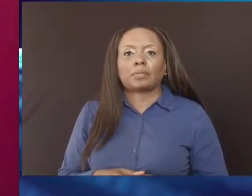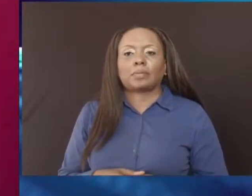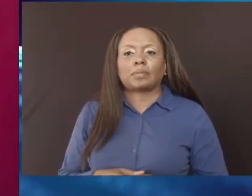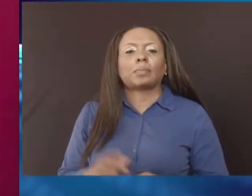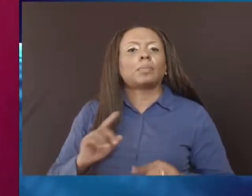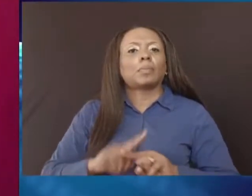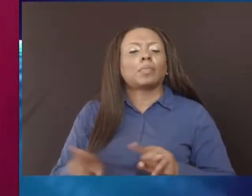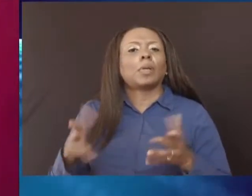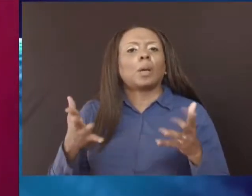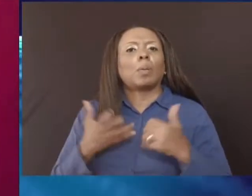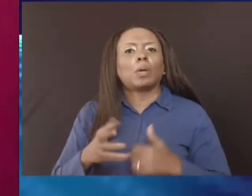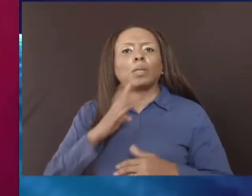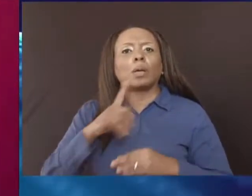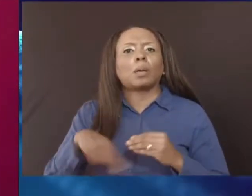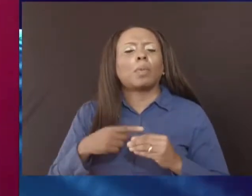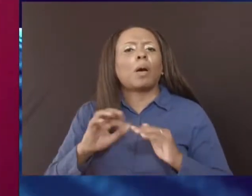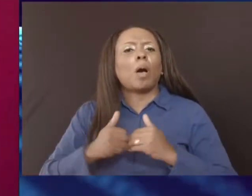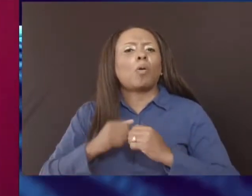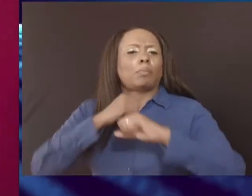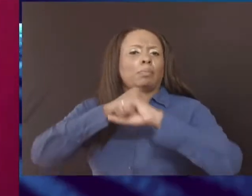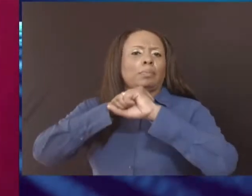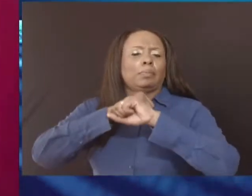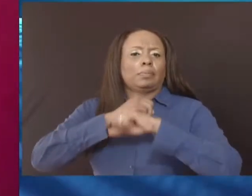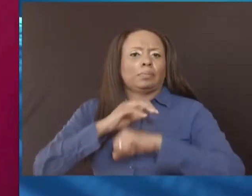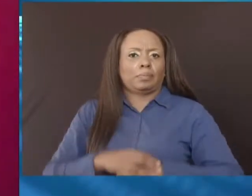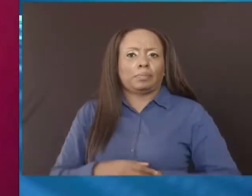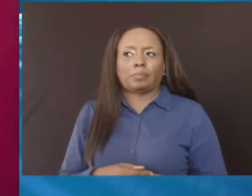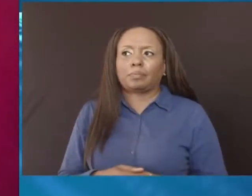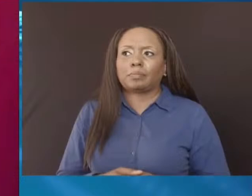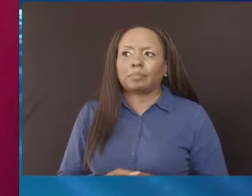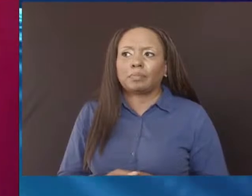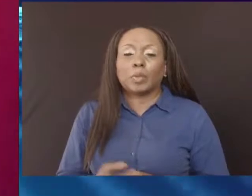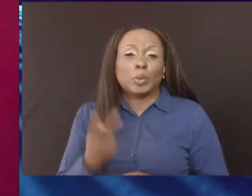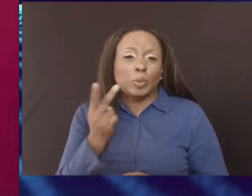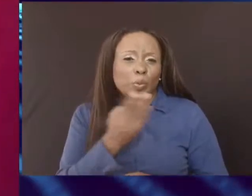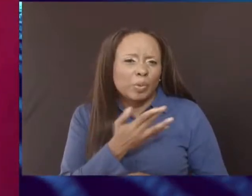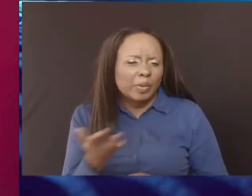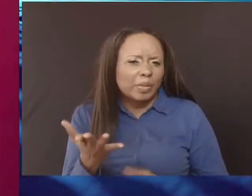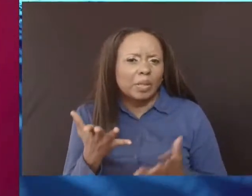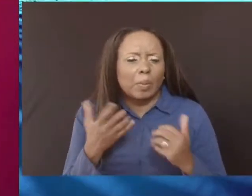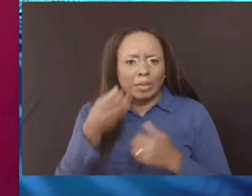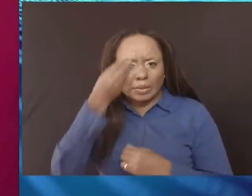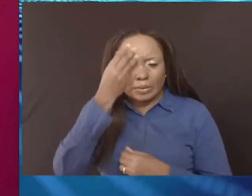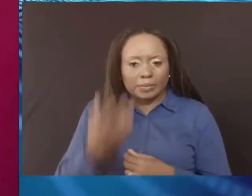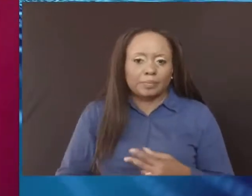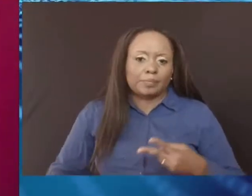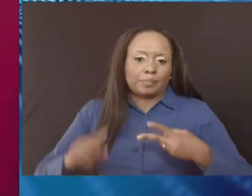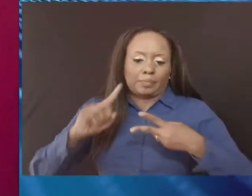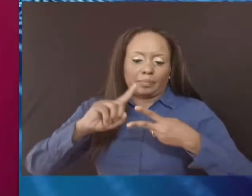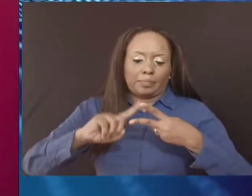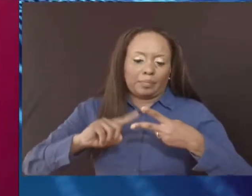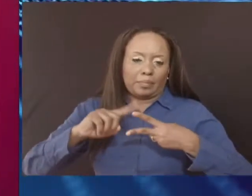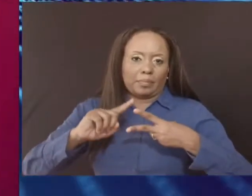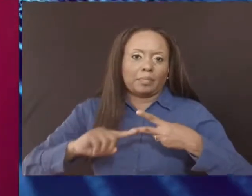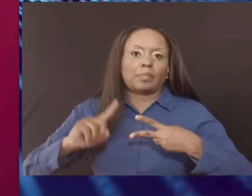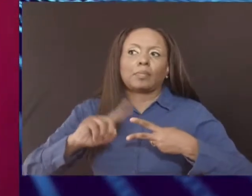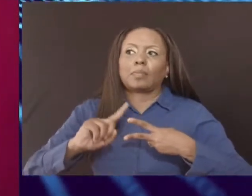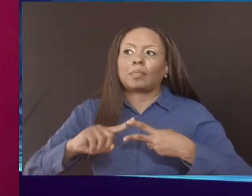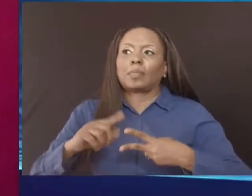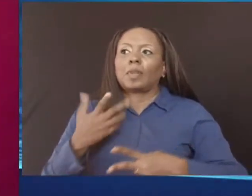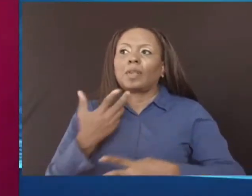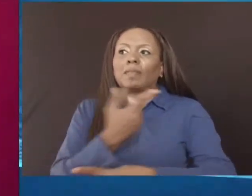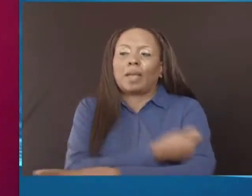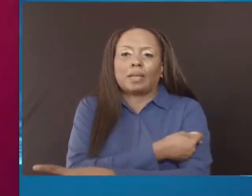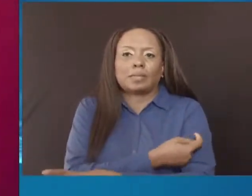prevention. So there are two main things that I want to leave with you about prevention. And the first is vaccinations.